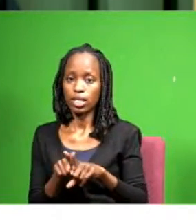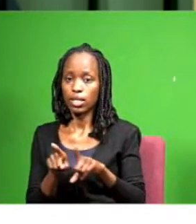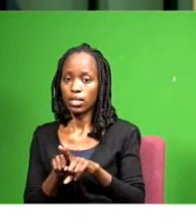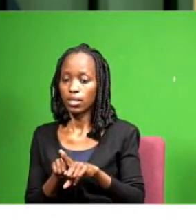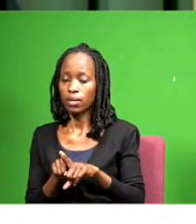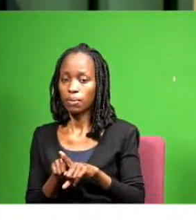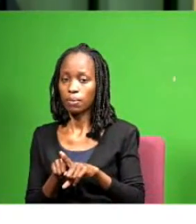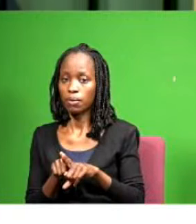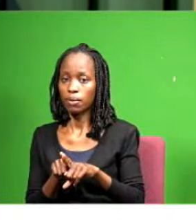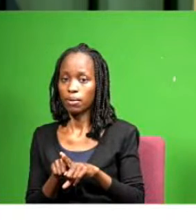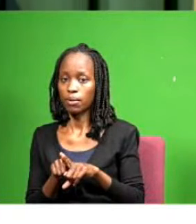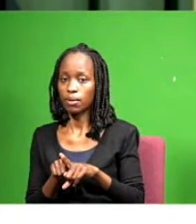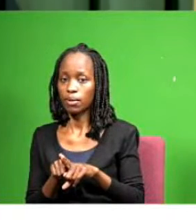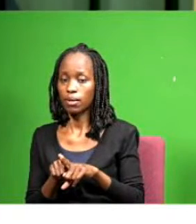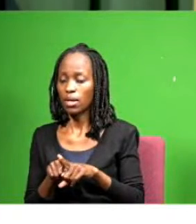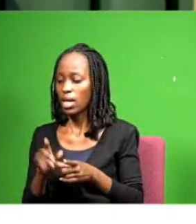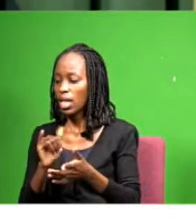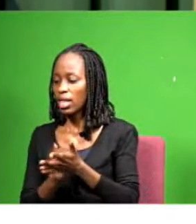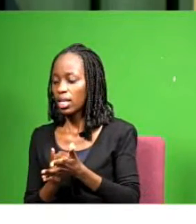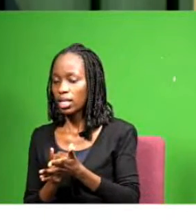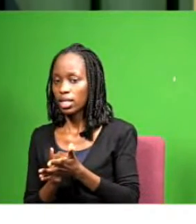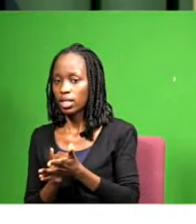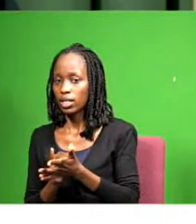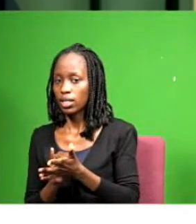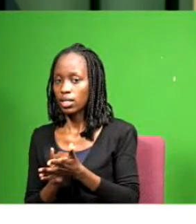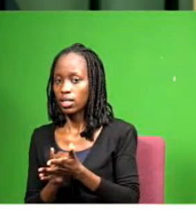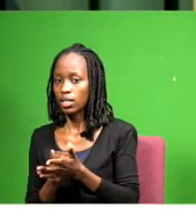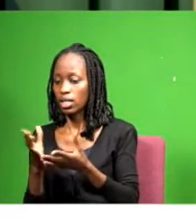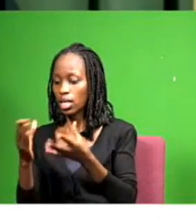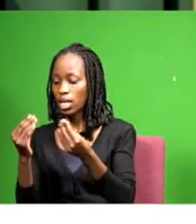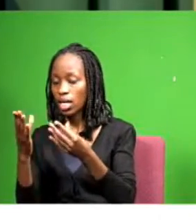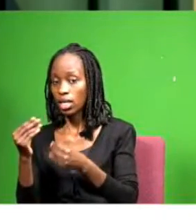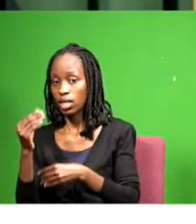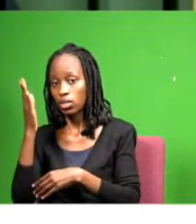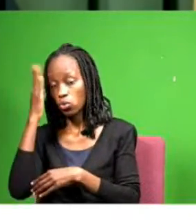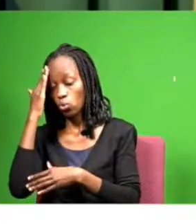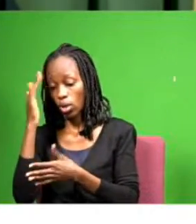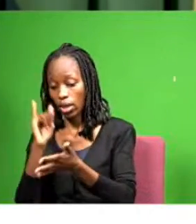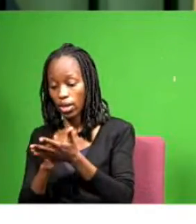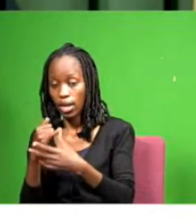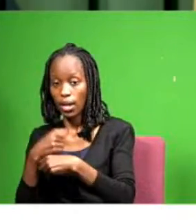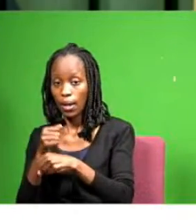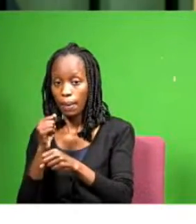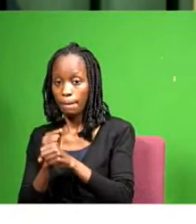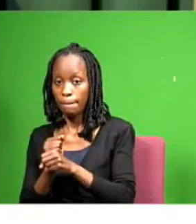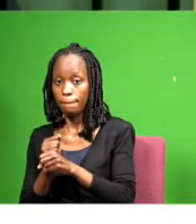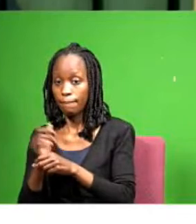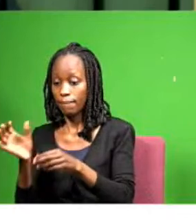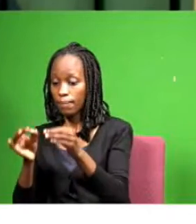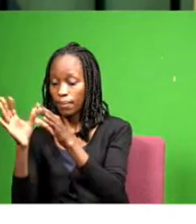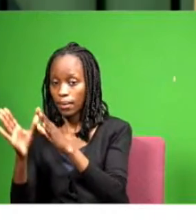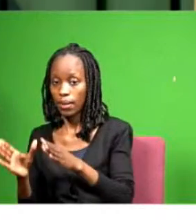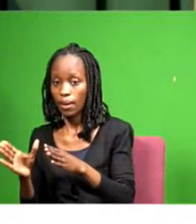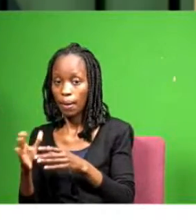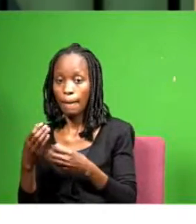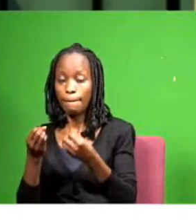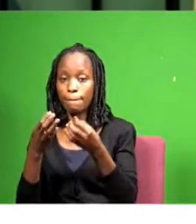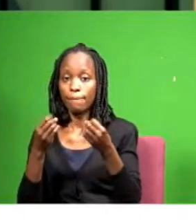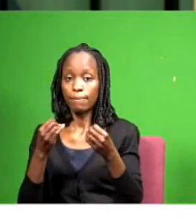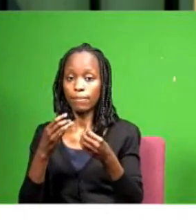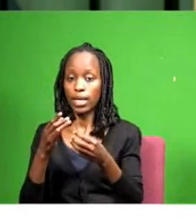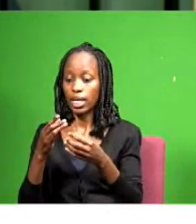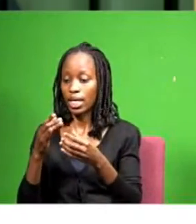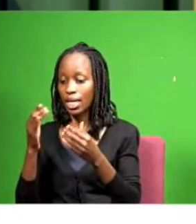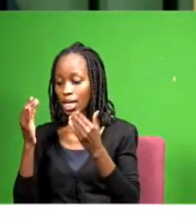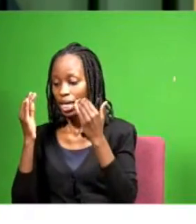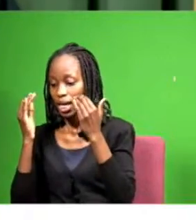member, it is not difficult to discern that in making judicial pronouncements, most judges would be very